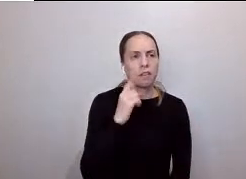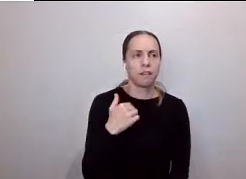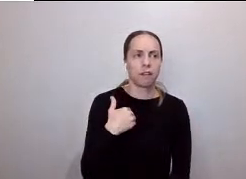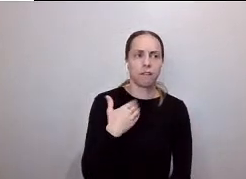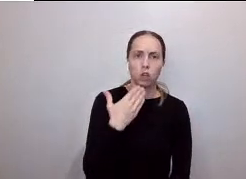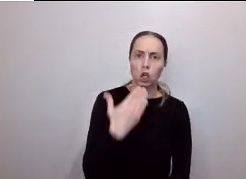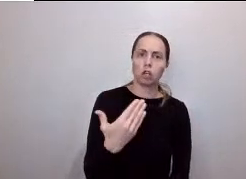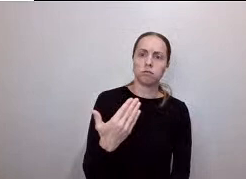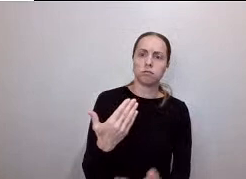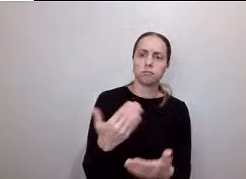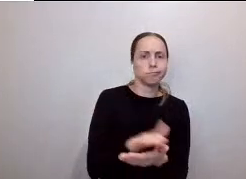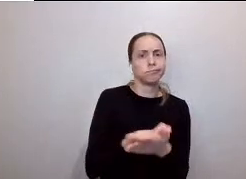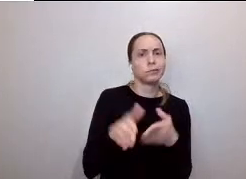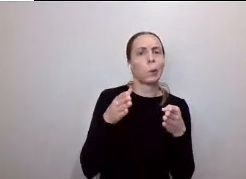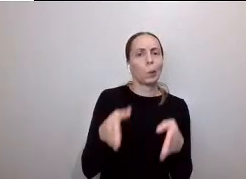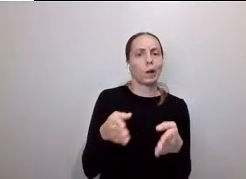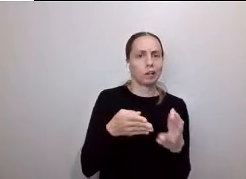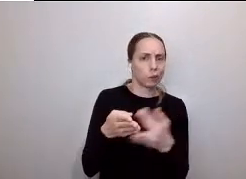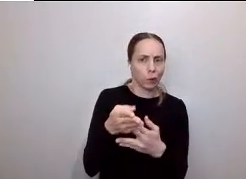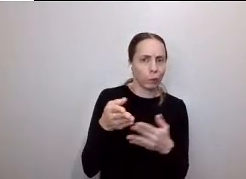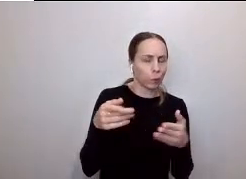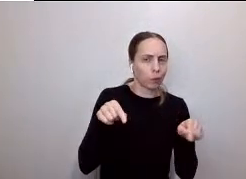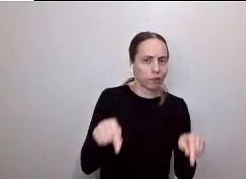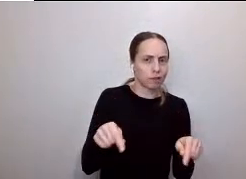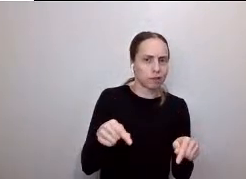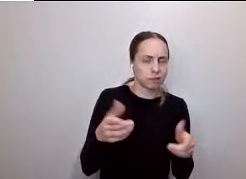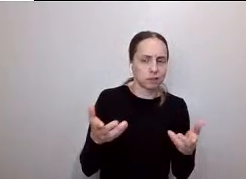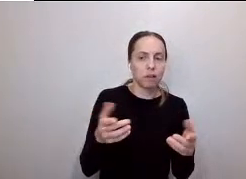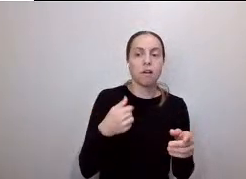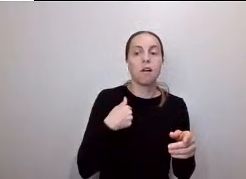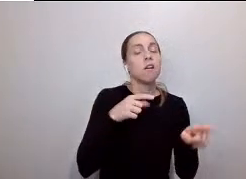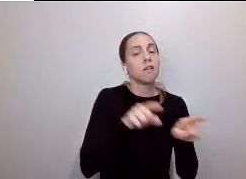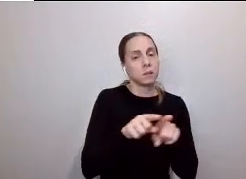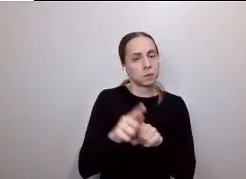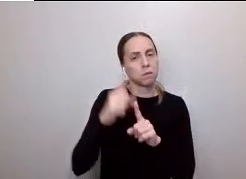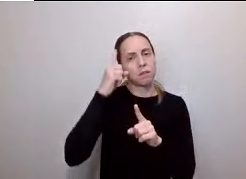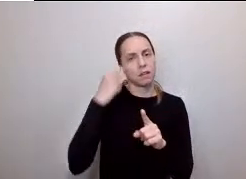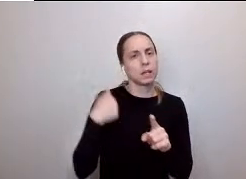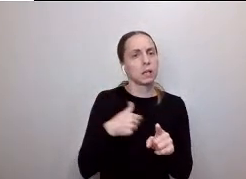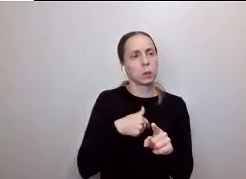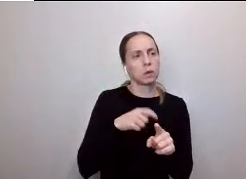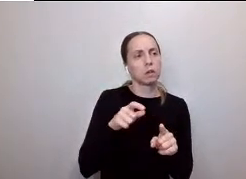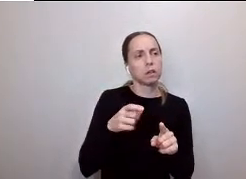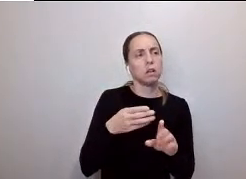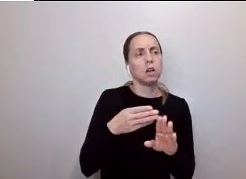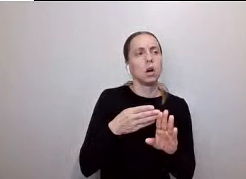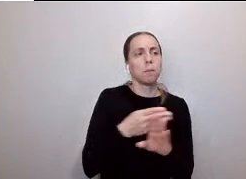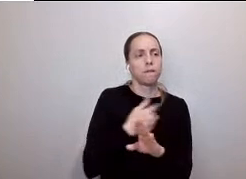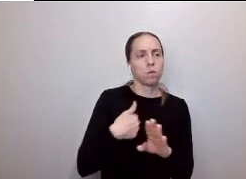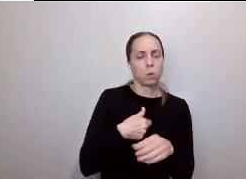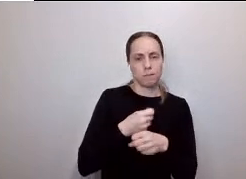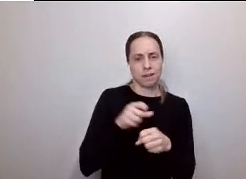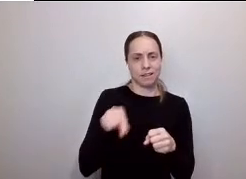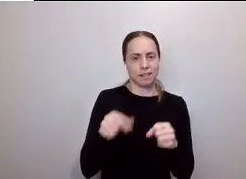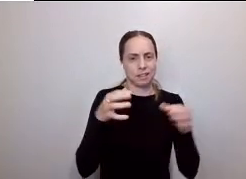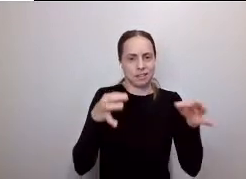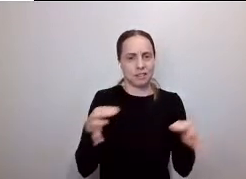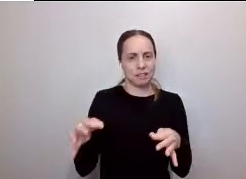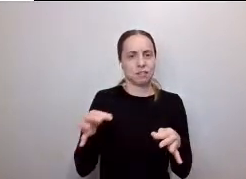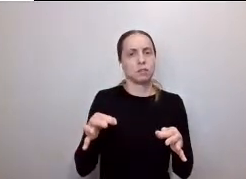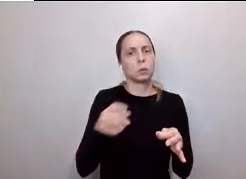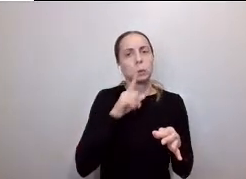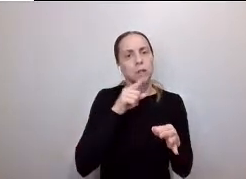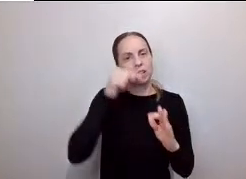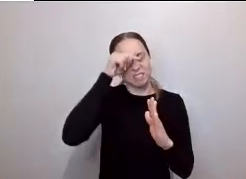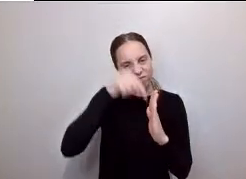here. I also think that we need to, before we make these kind of decisions, take a careful look at what we're doing. So there's some